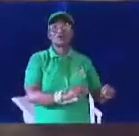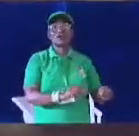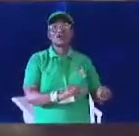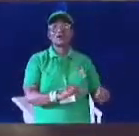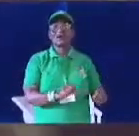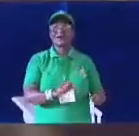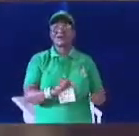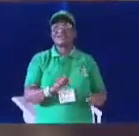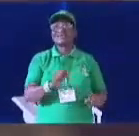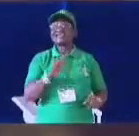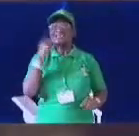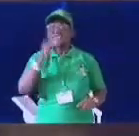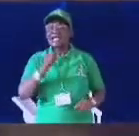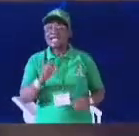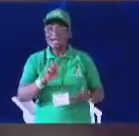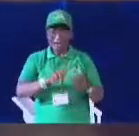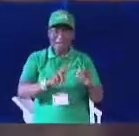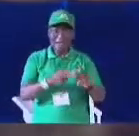neighbor,